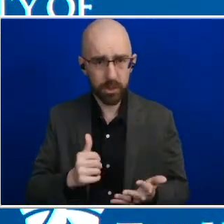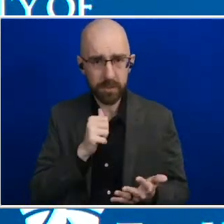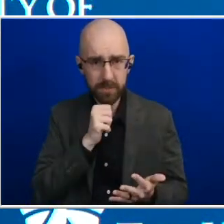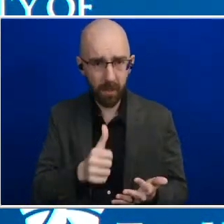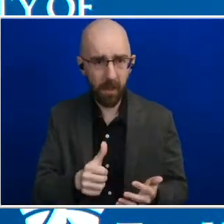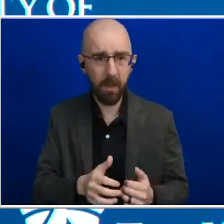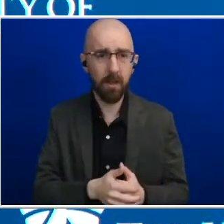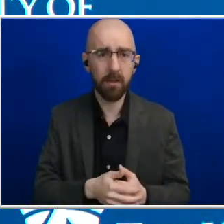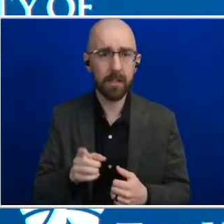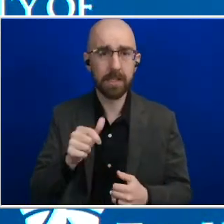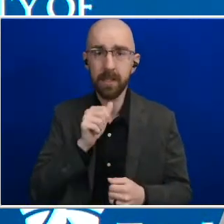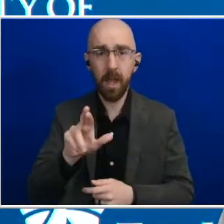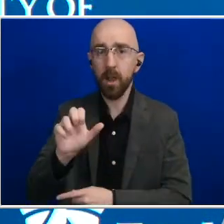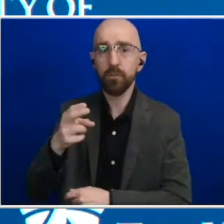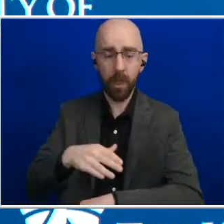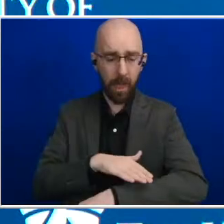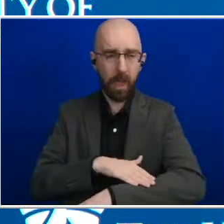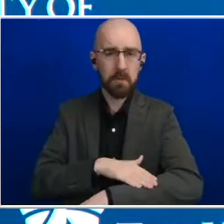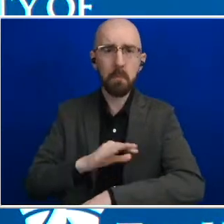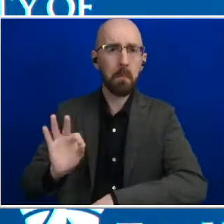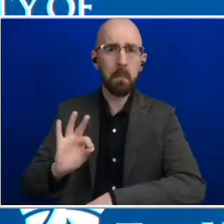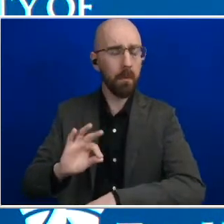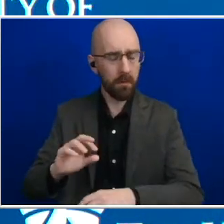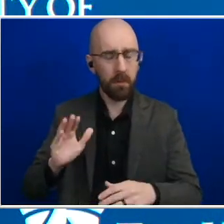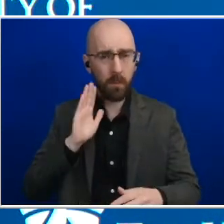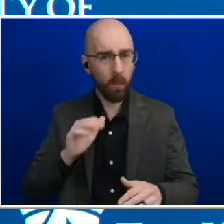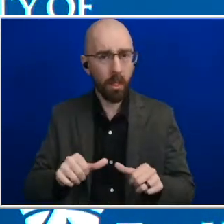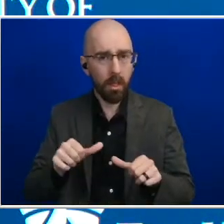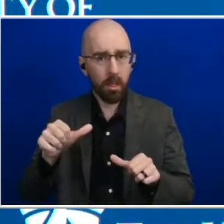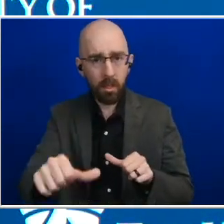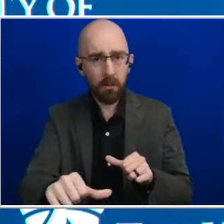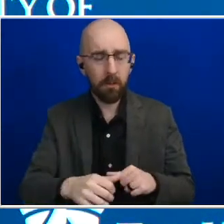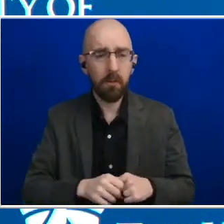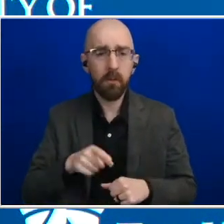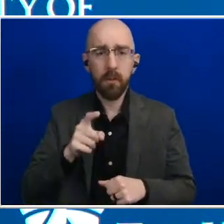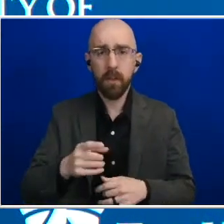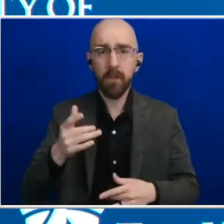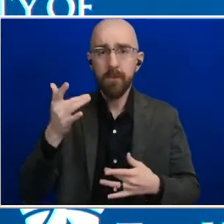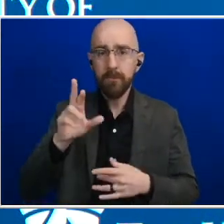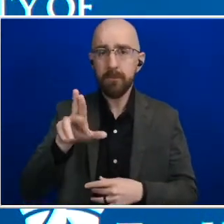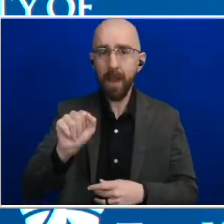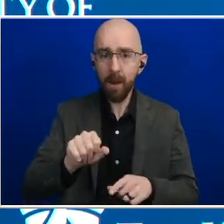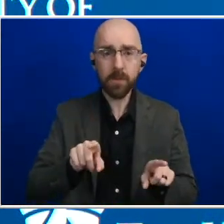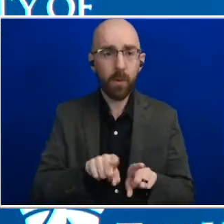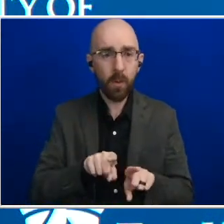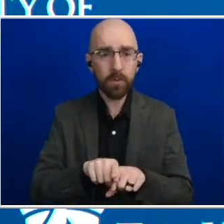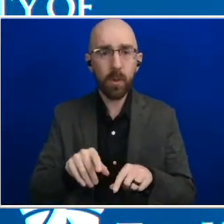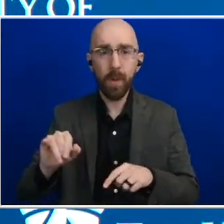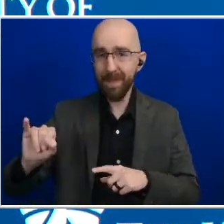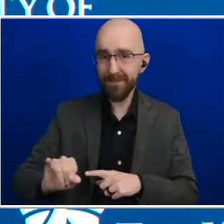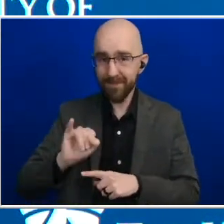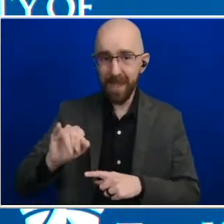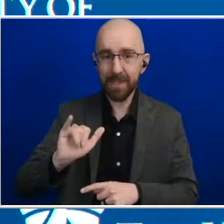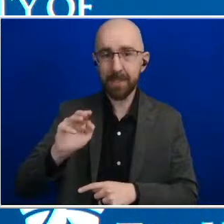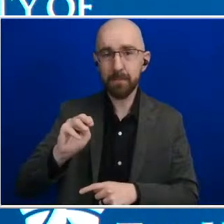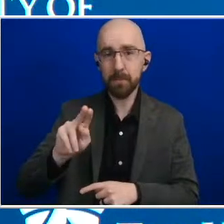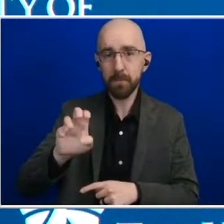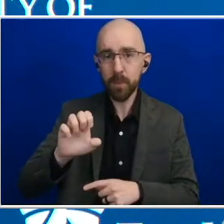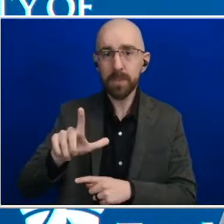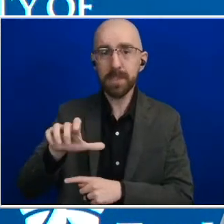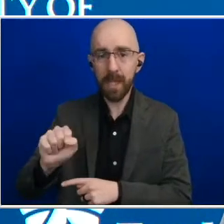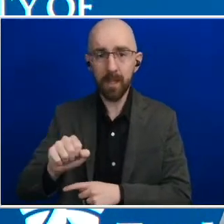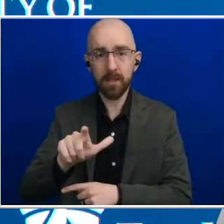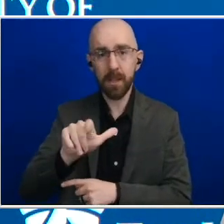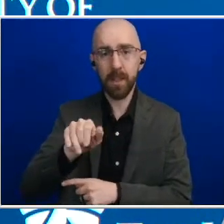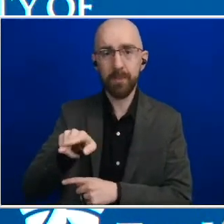but you can have long-lasting effects. In addition, this virus also, it infects our immune cells, so it is lymphotropic. So